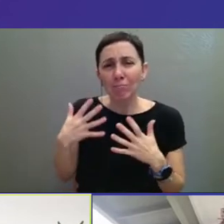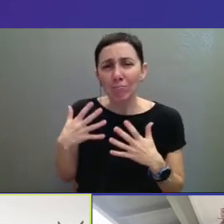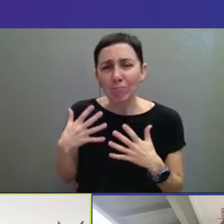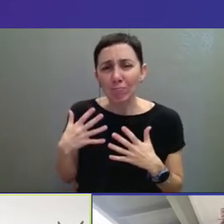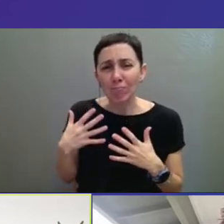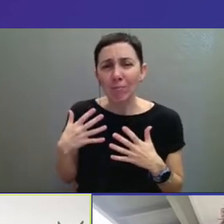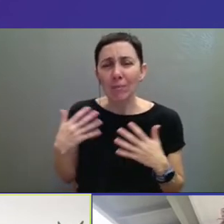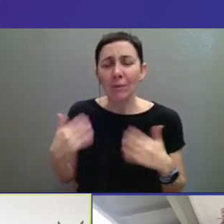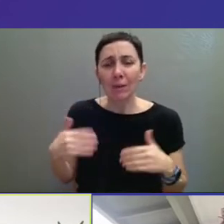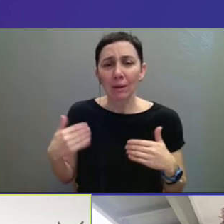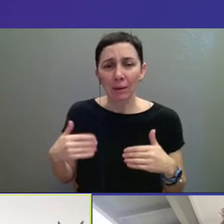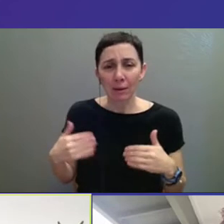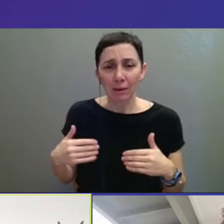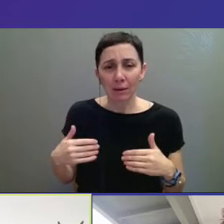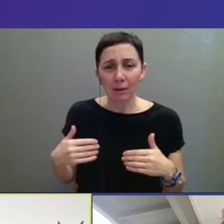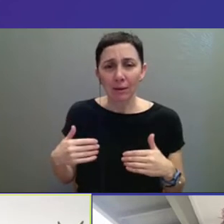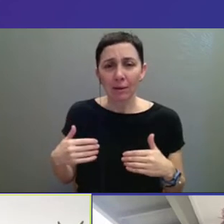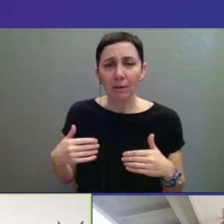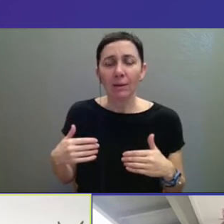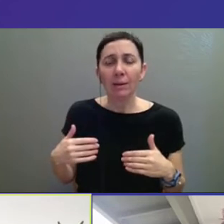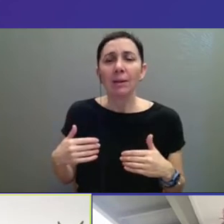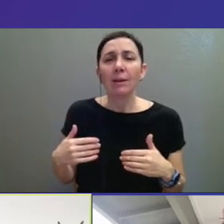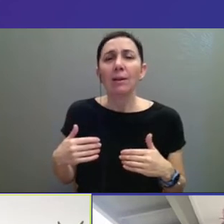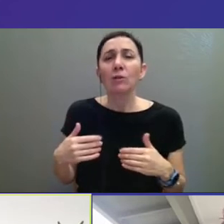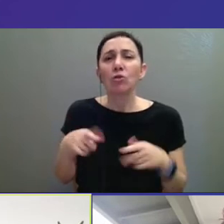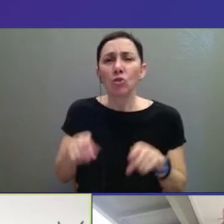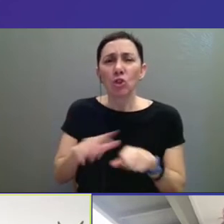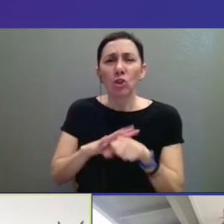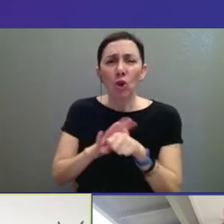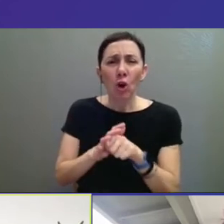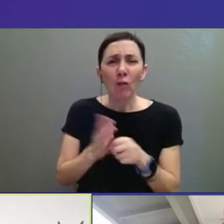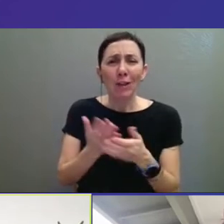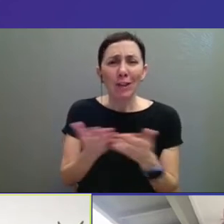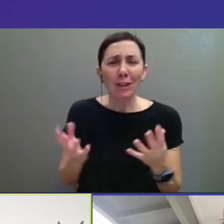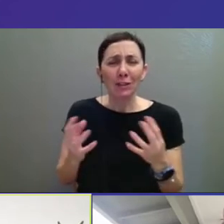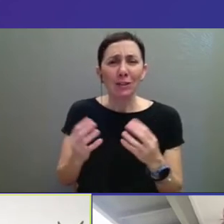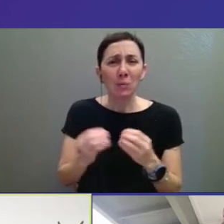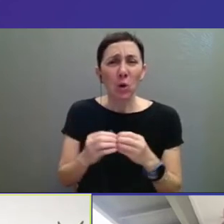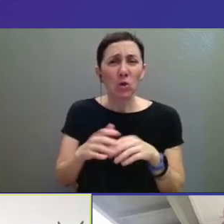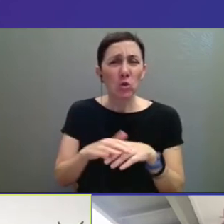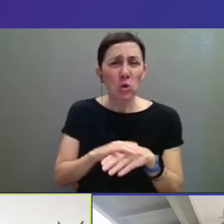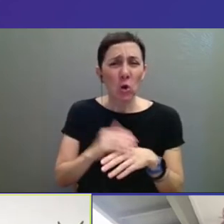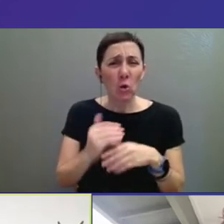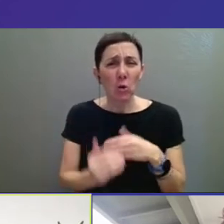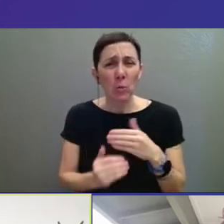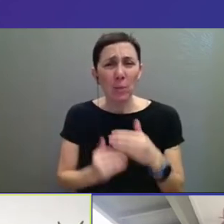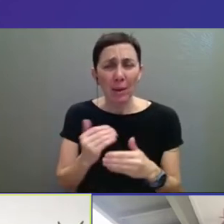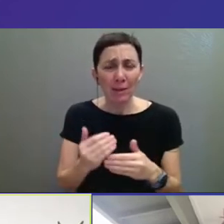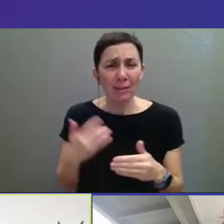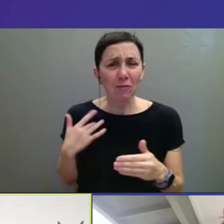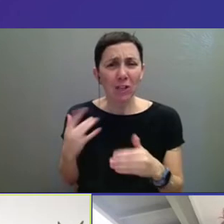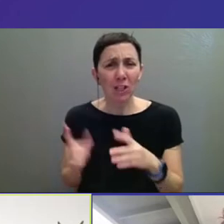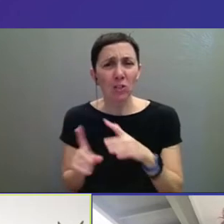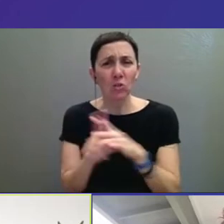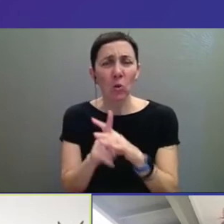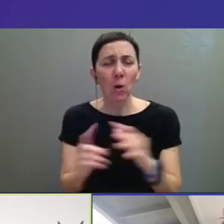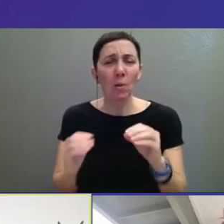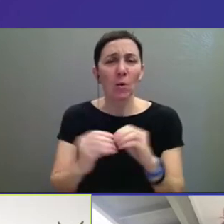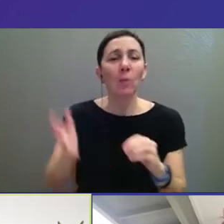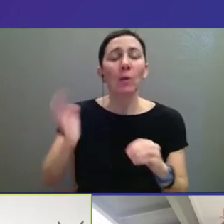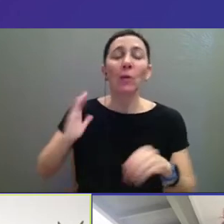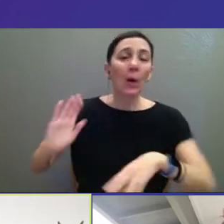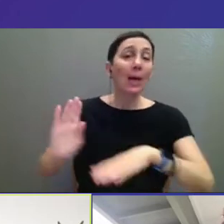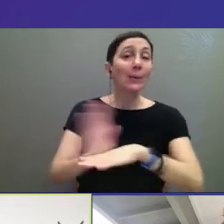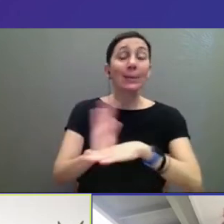pandemic time, because everything slowed down, things showed up even more. That before it was so busy that I could just